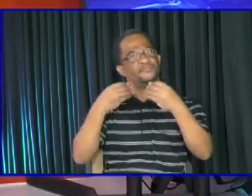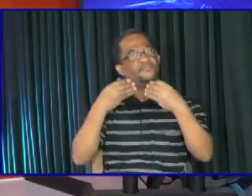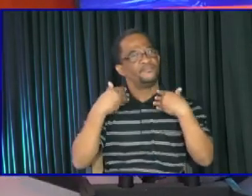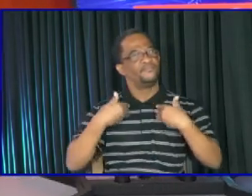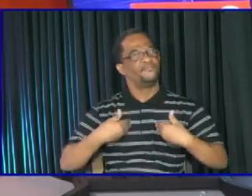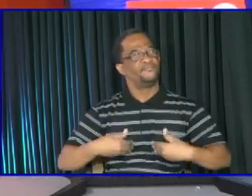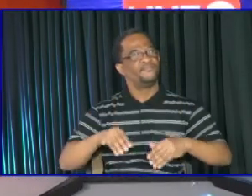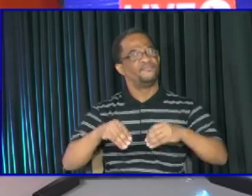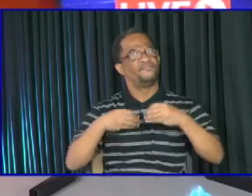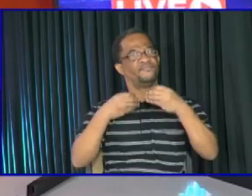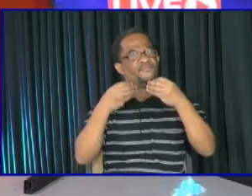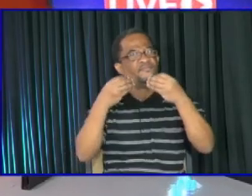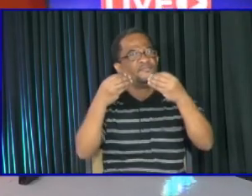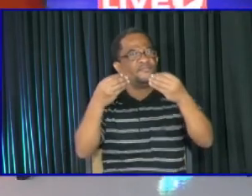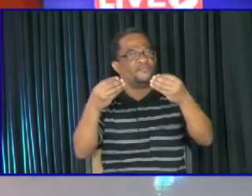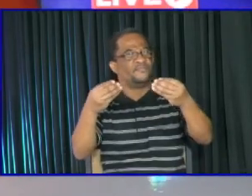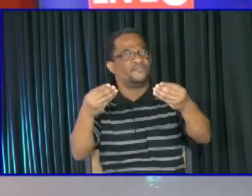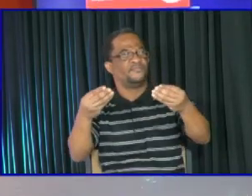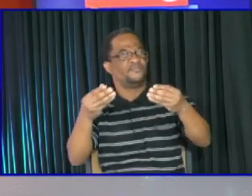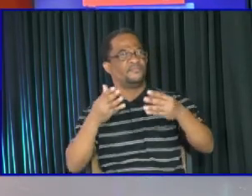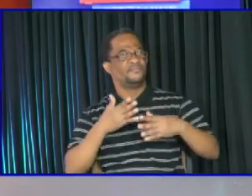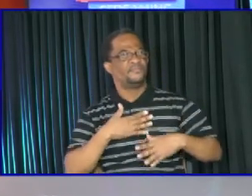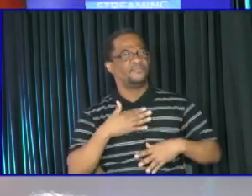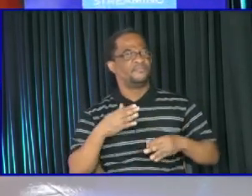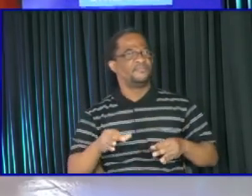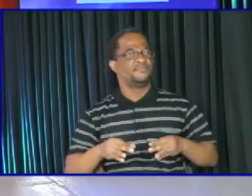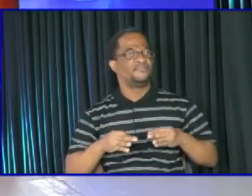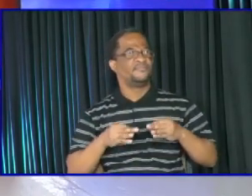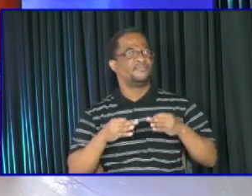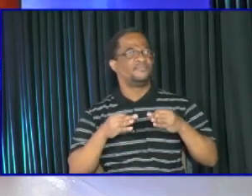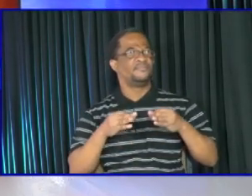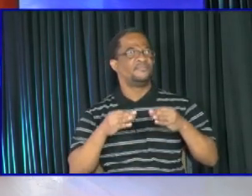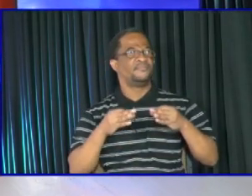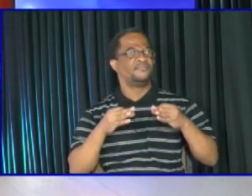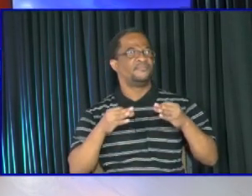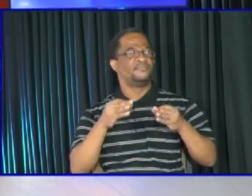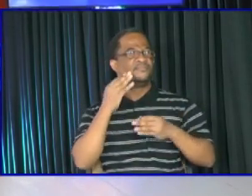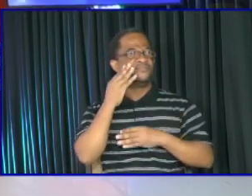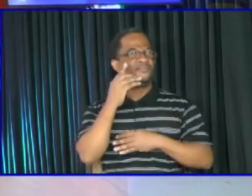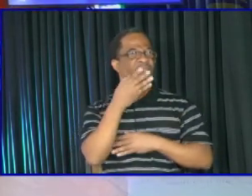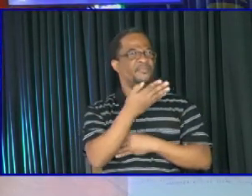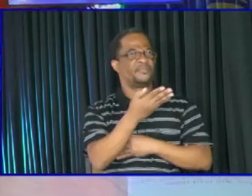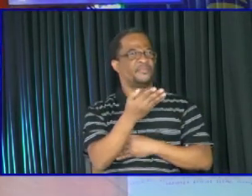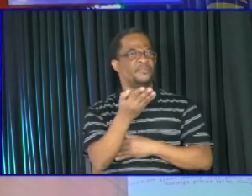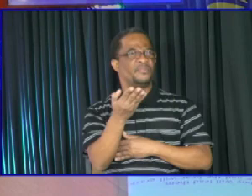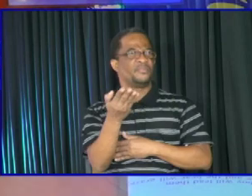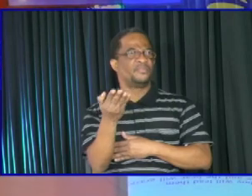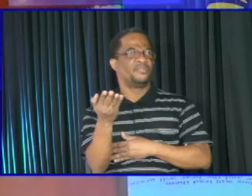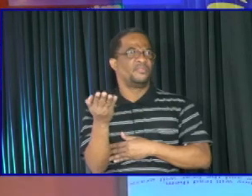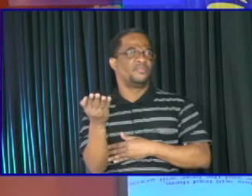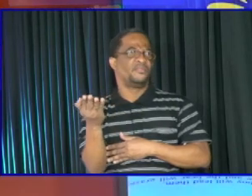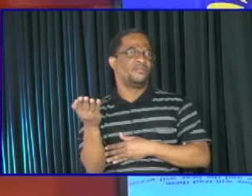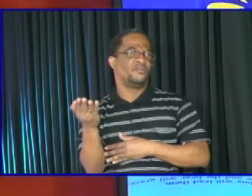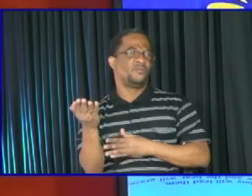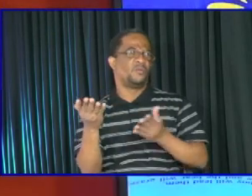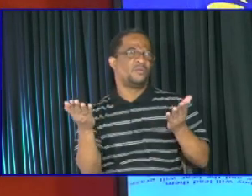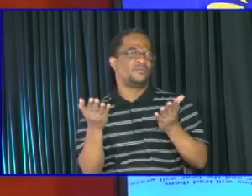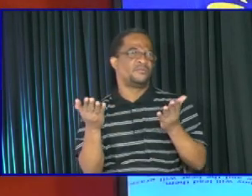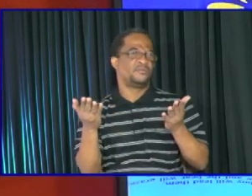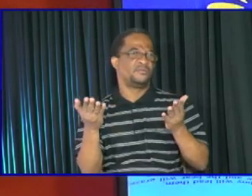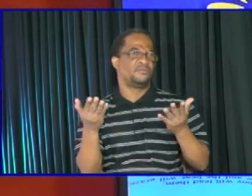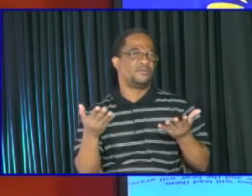I gave my life for thee.